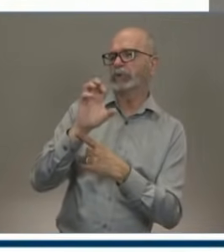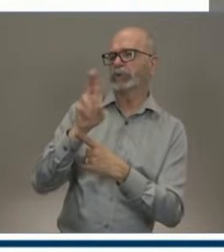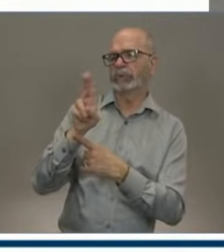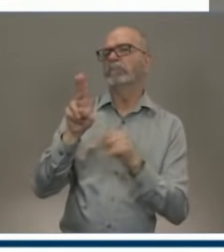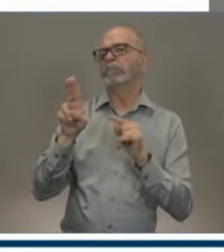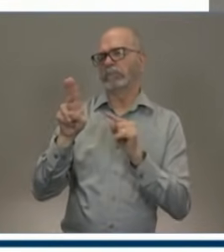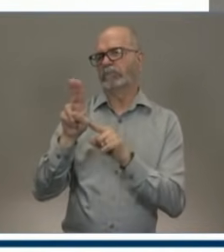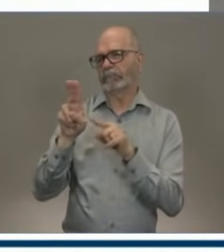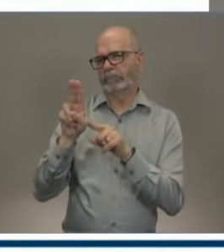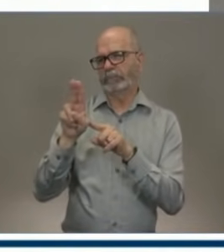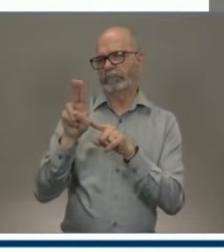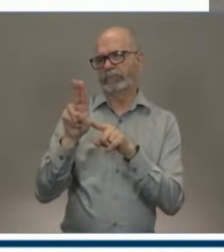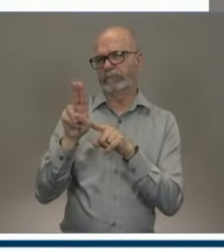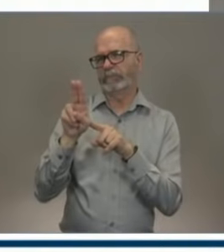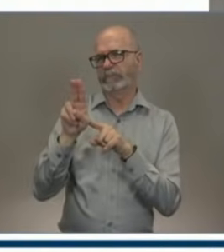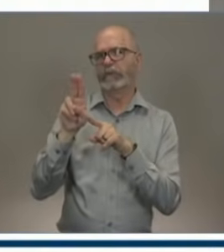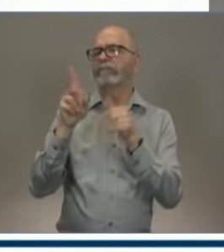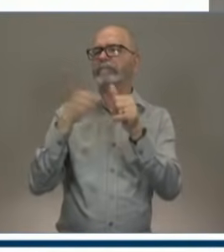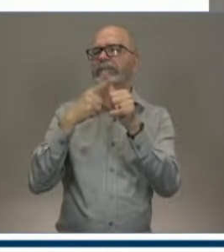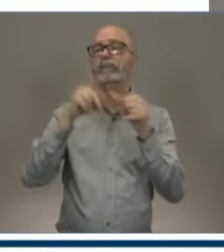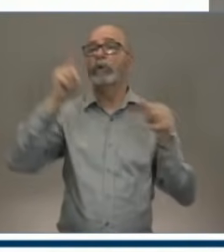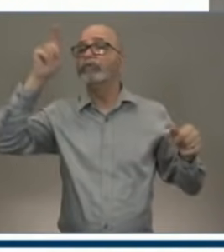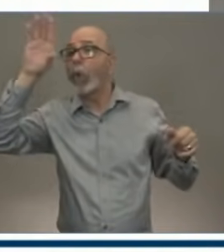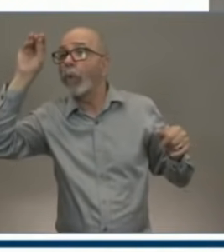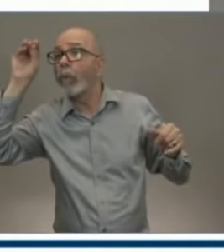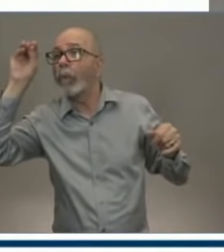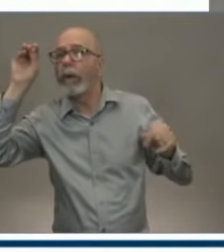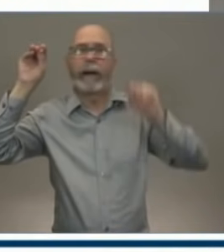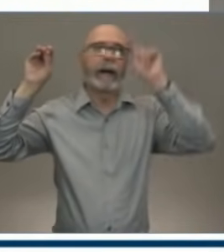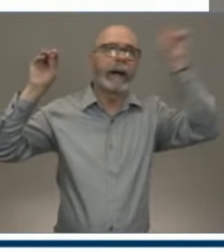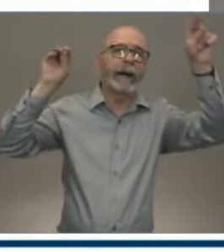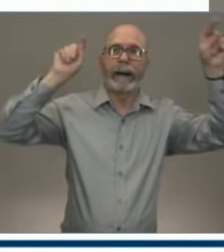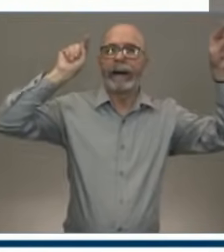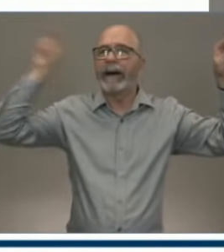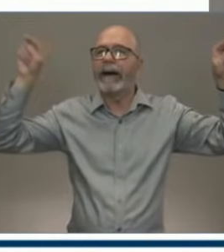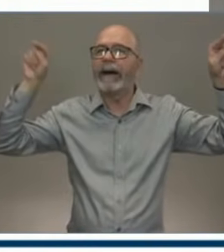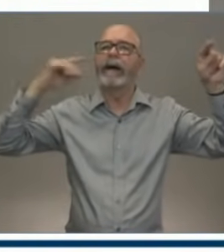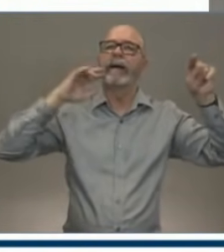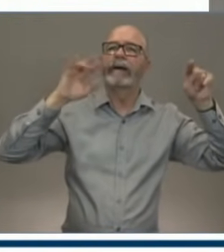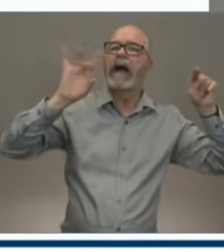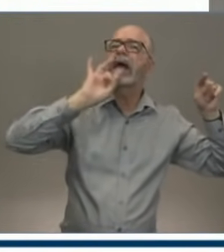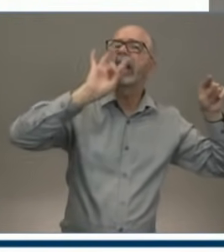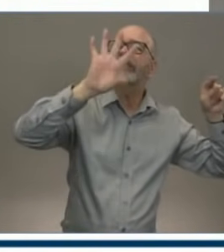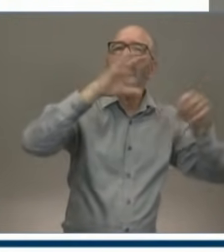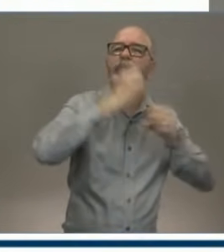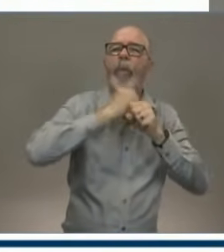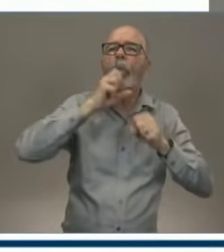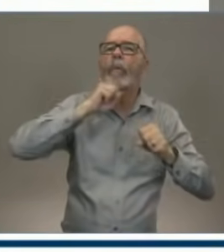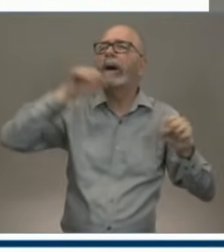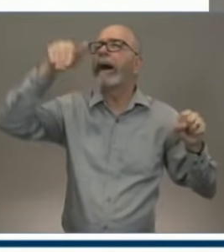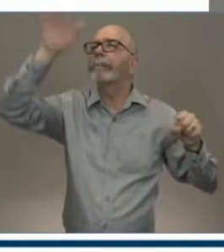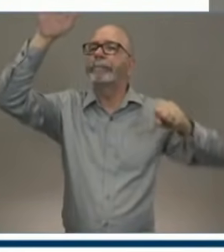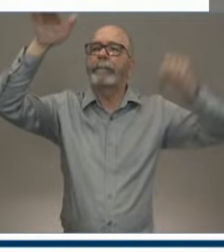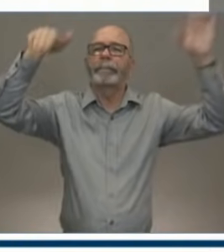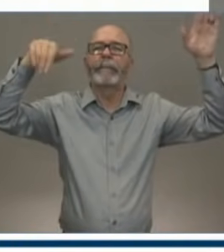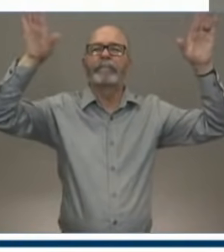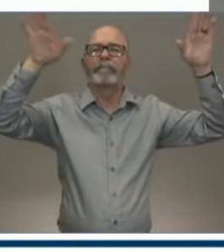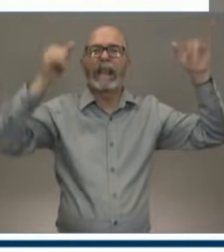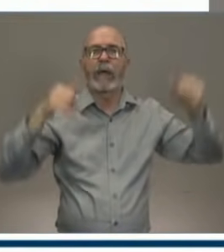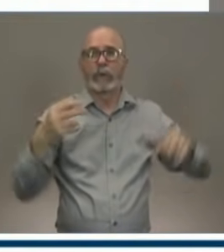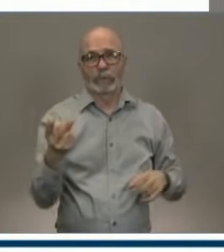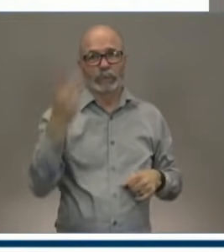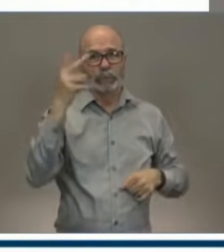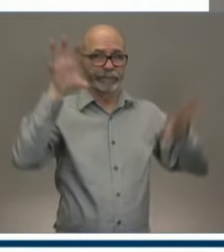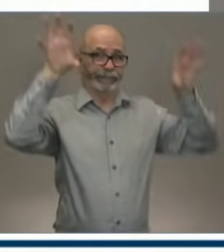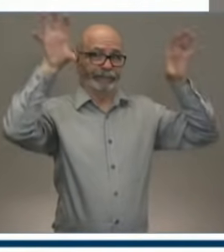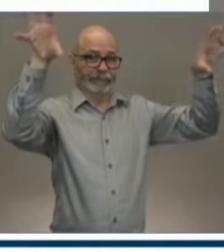people, whether it's 80, 85 in those. But, and that's a small way. Those are only 2 locations.